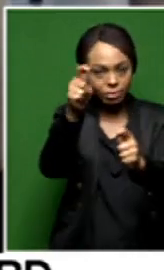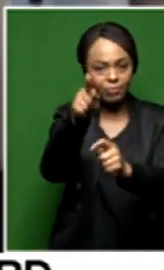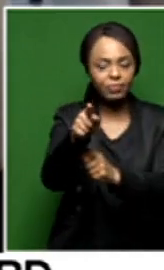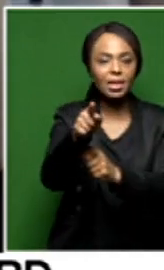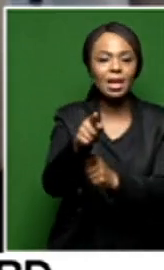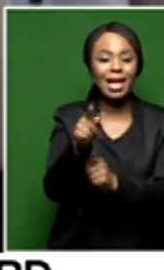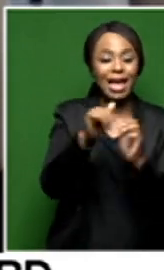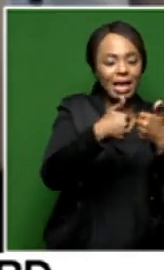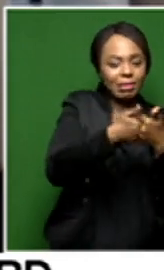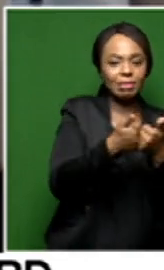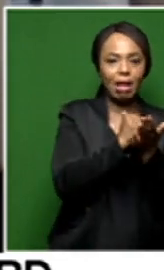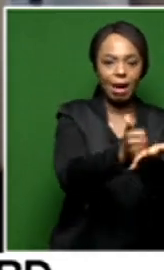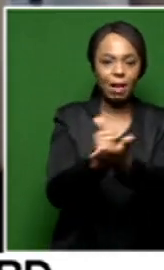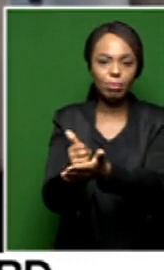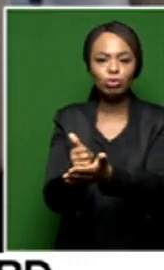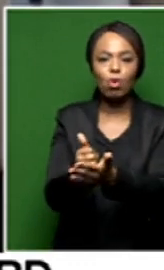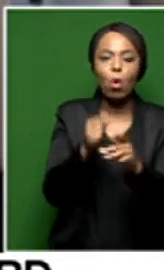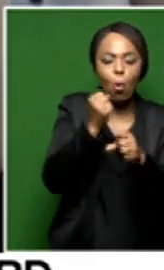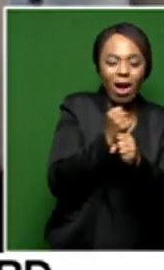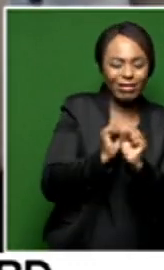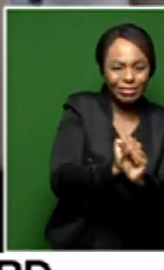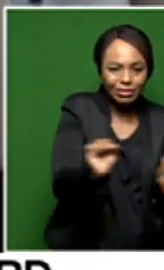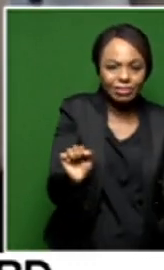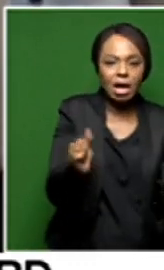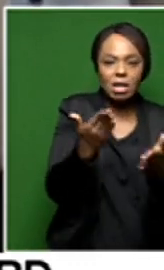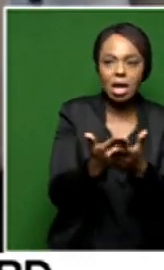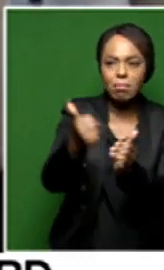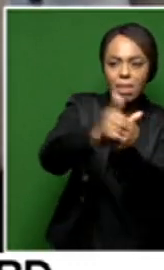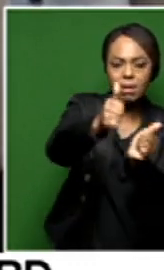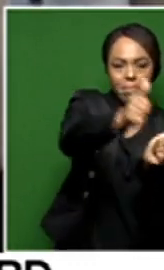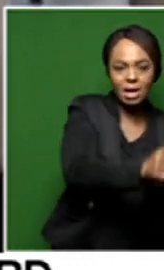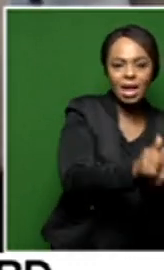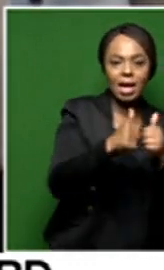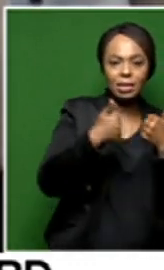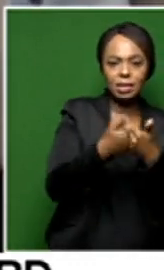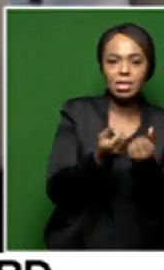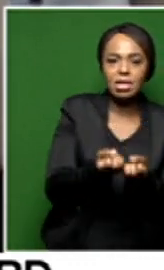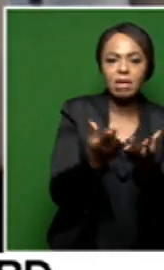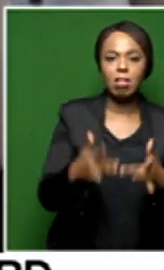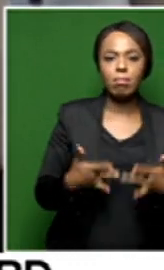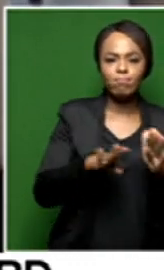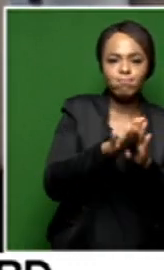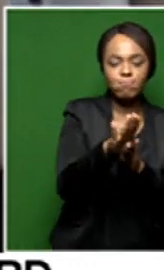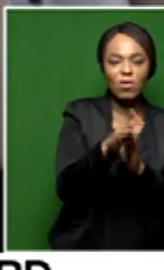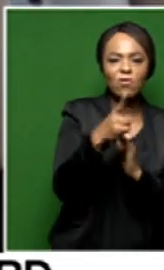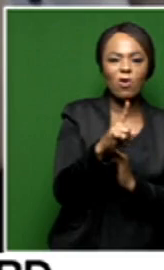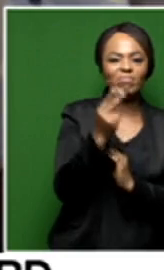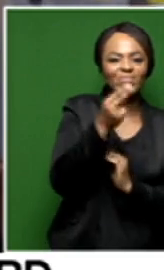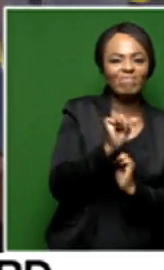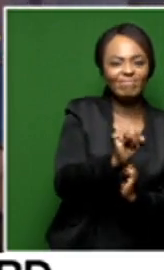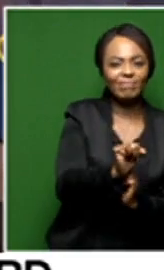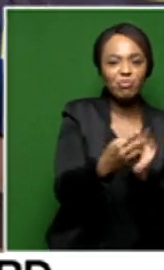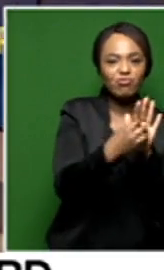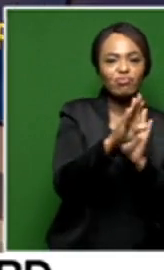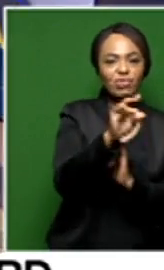agencies get work. It helps the brands ensure that they're partnering with the agencies who can really make a difference for their brands. All right, just give us